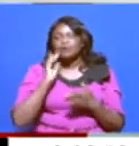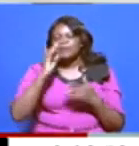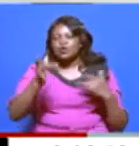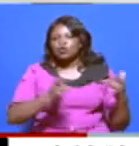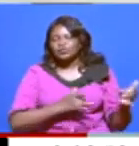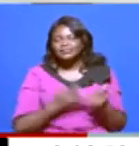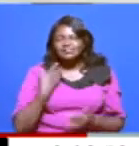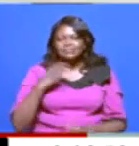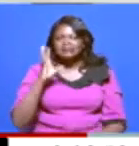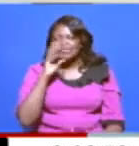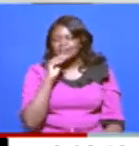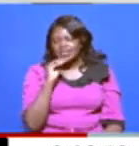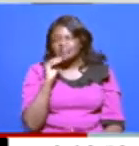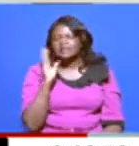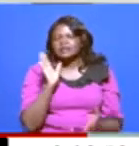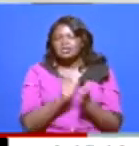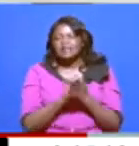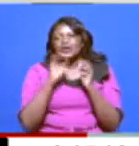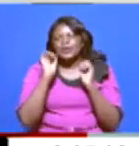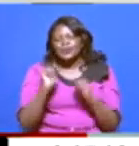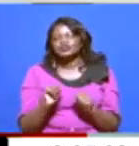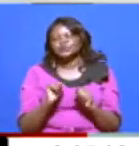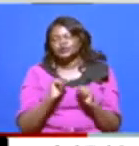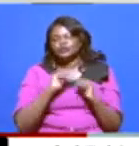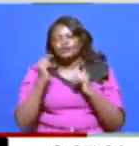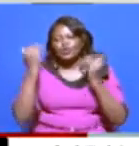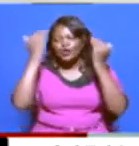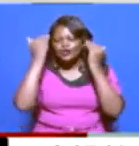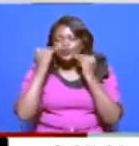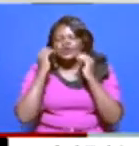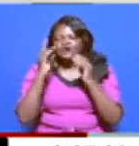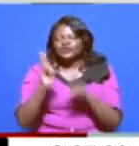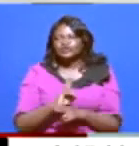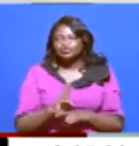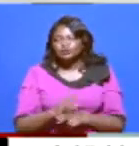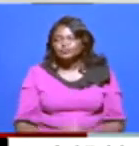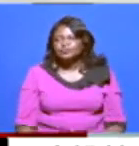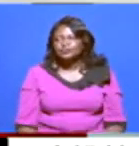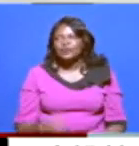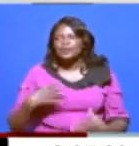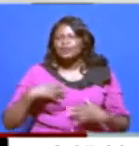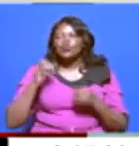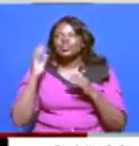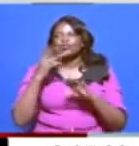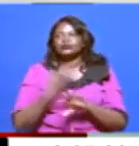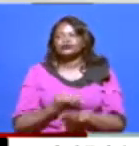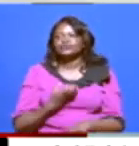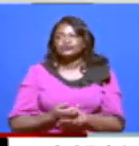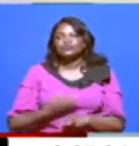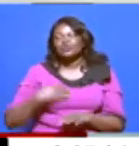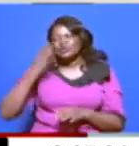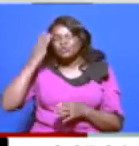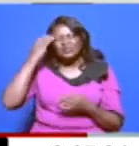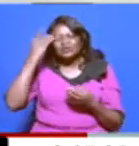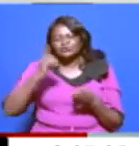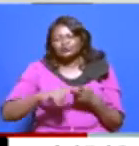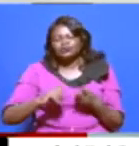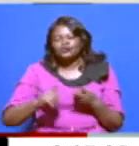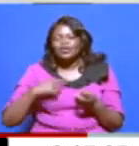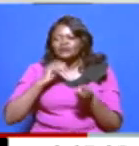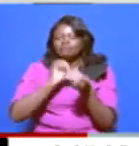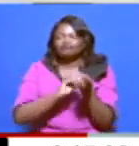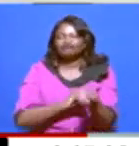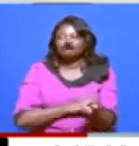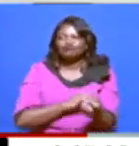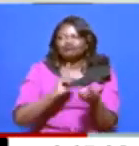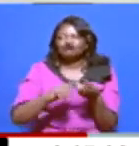hate speech and could attract legal action if used. Watu, kurusha, mawe, watajua, hawajui, madoadoa,